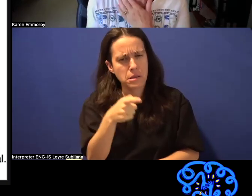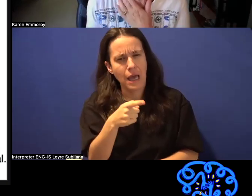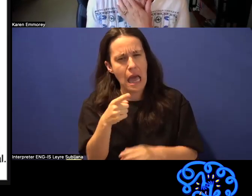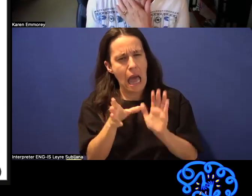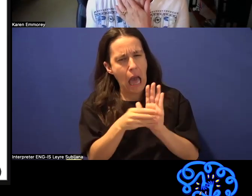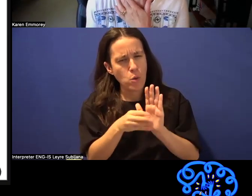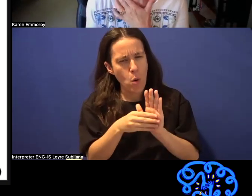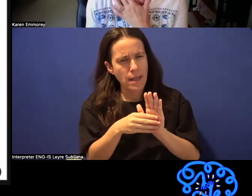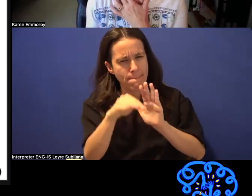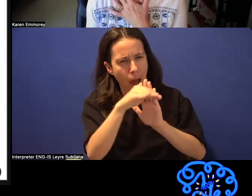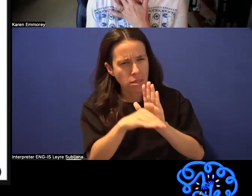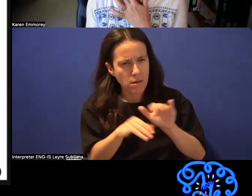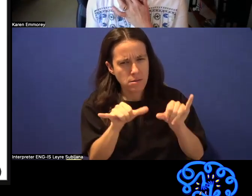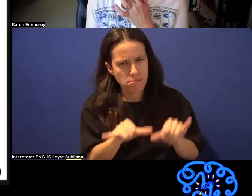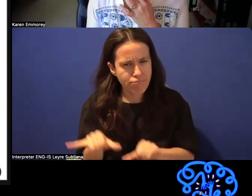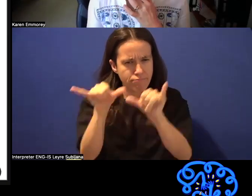patterns.